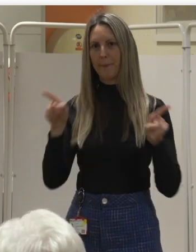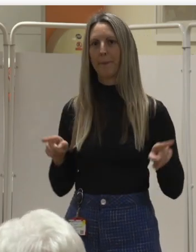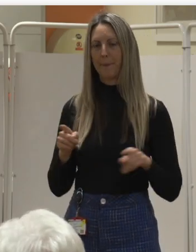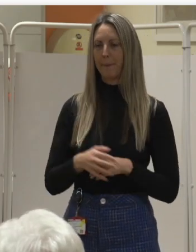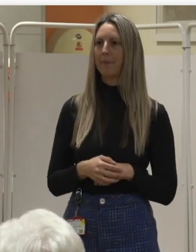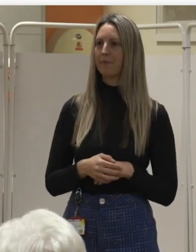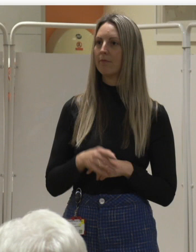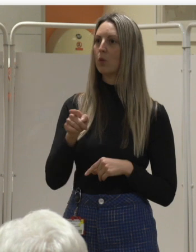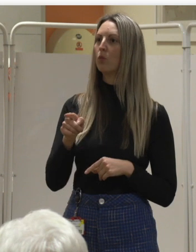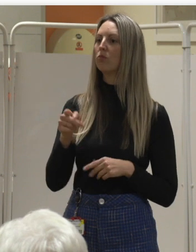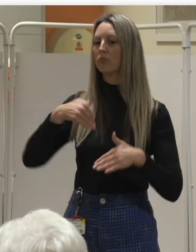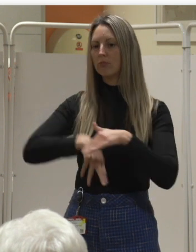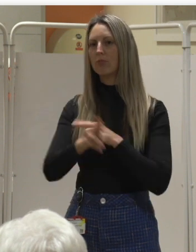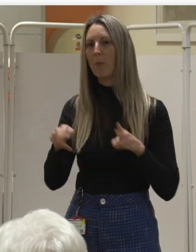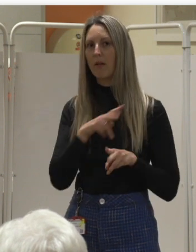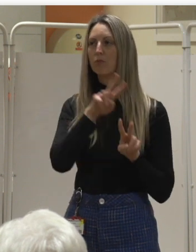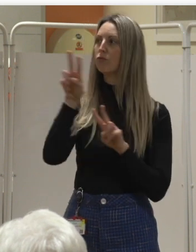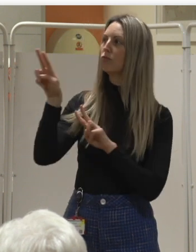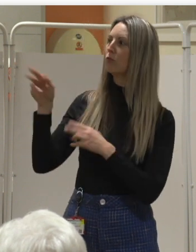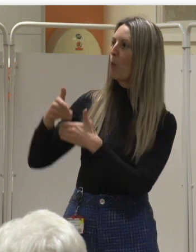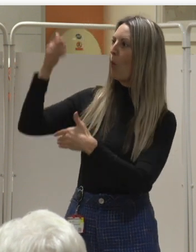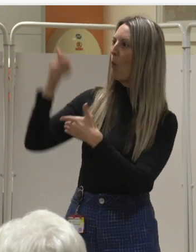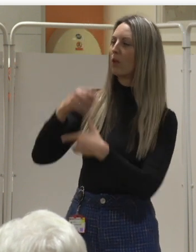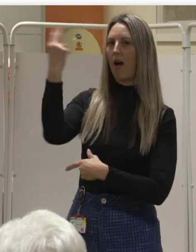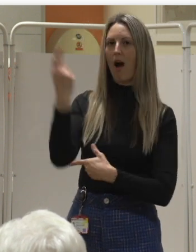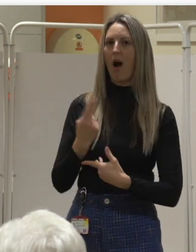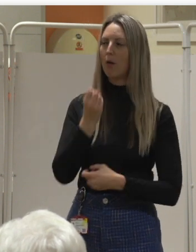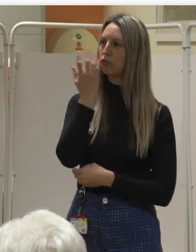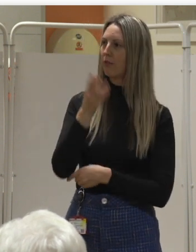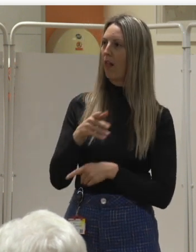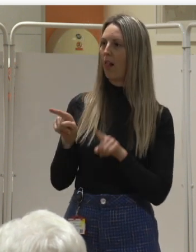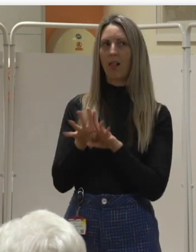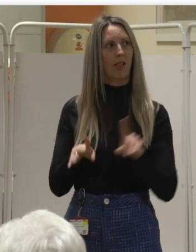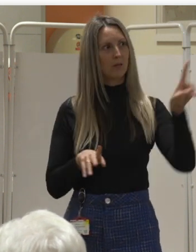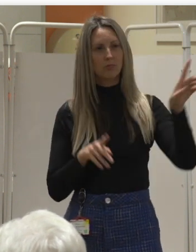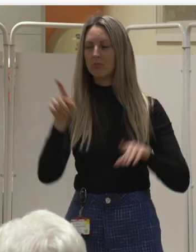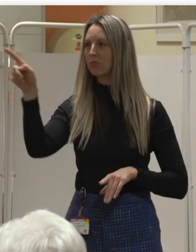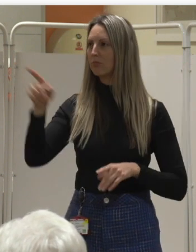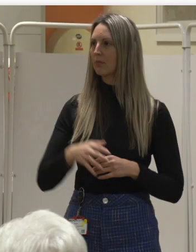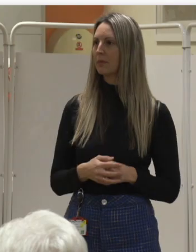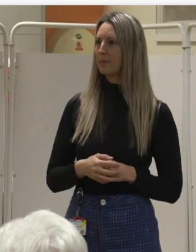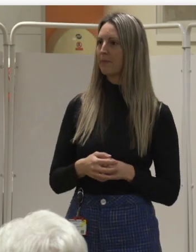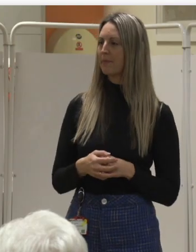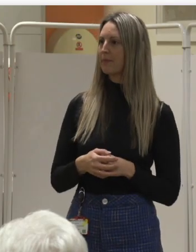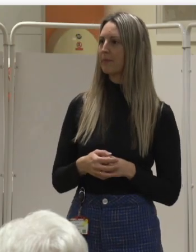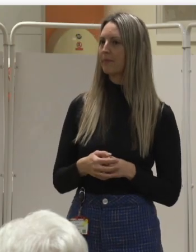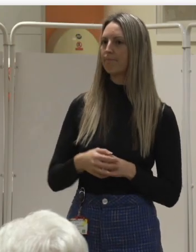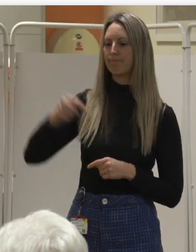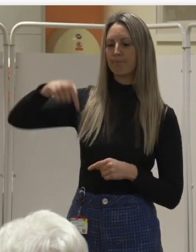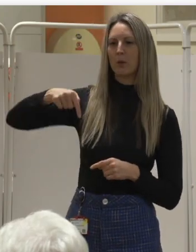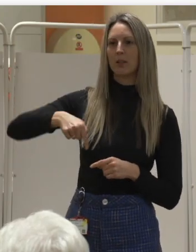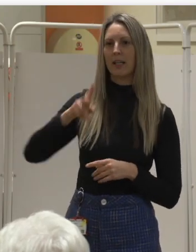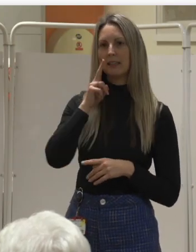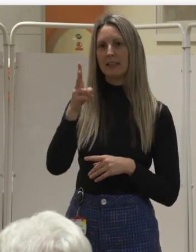time in the hospital, you'll probably see artwork on the walls. We have some in here, things like the badgers downstairs made